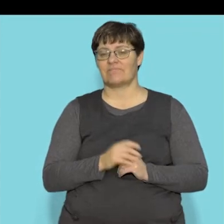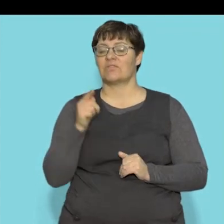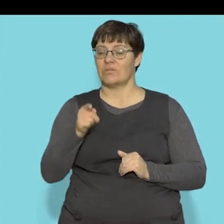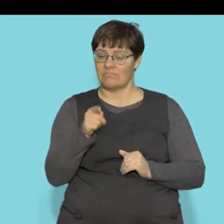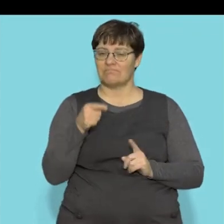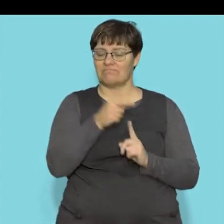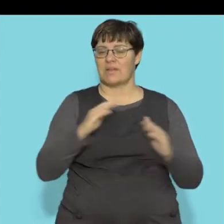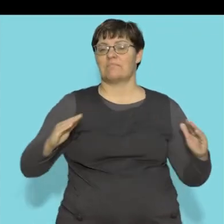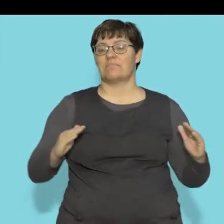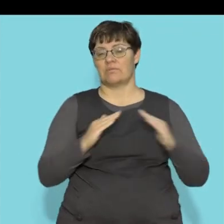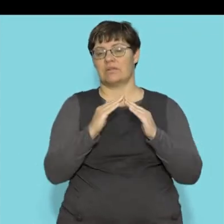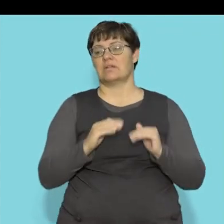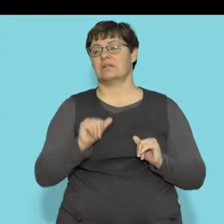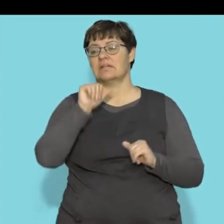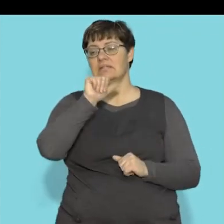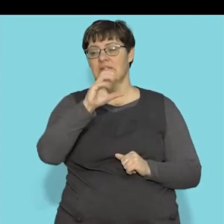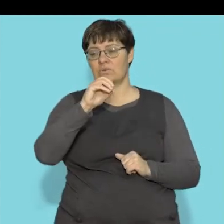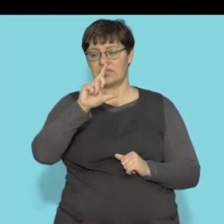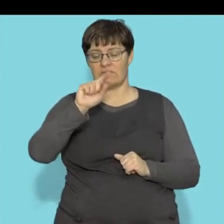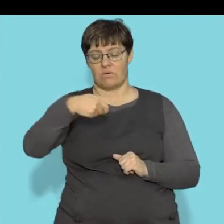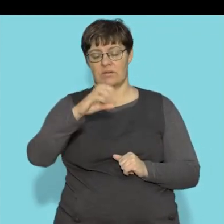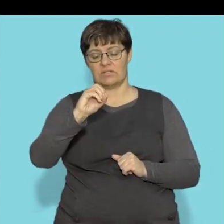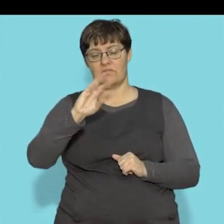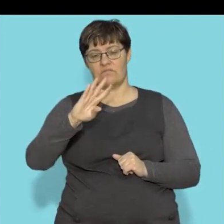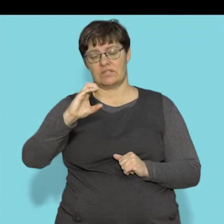So guys, the surface area of this particular pyramid is